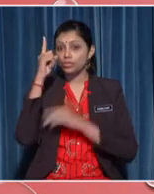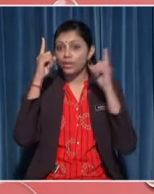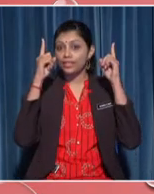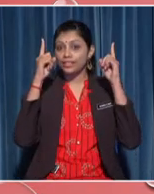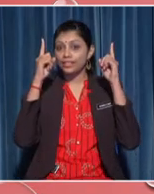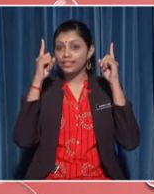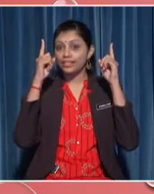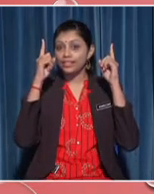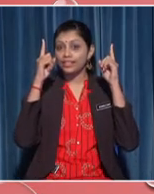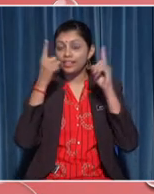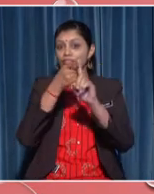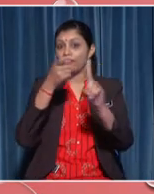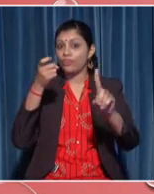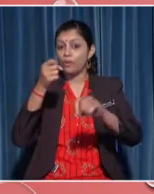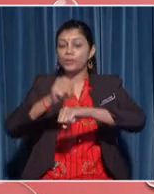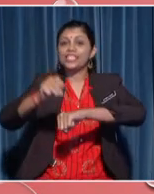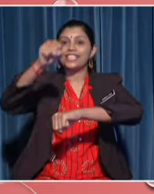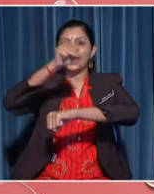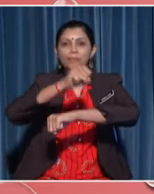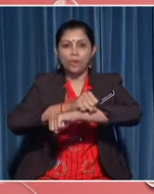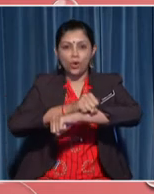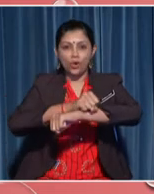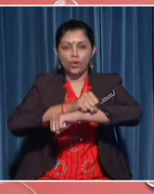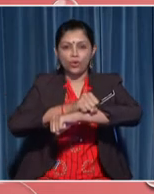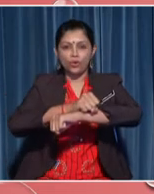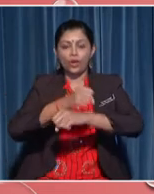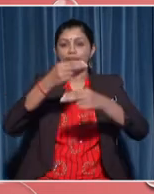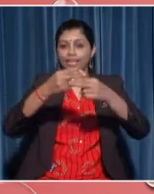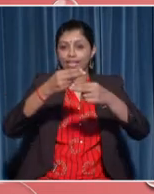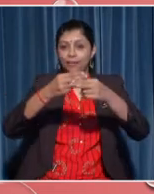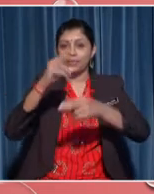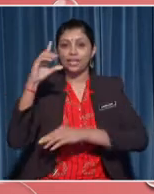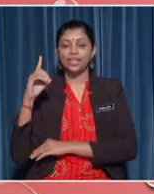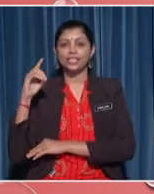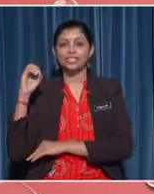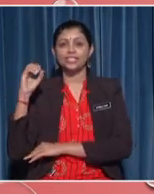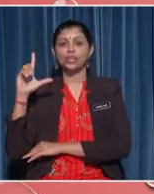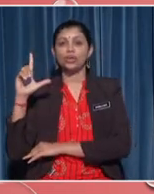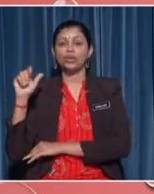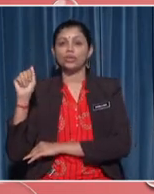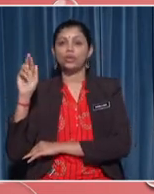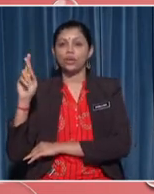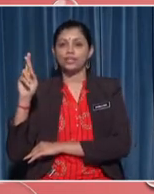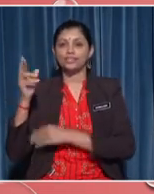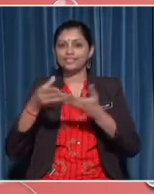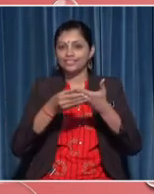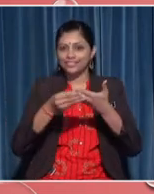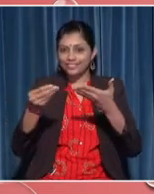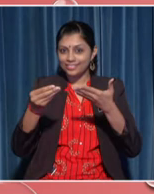Yes, it's come from Singapore and the currency is called